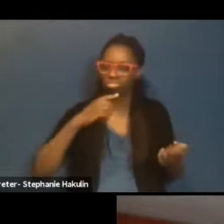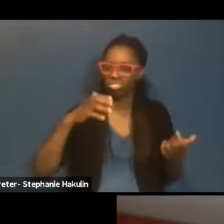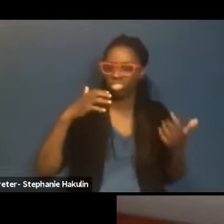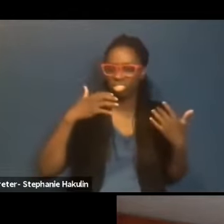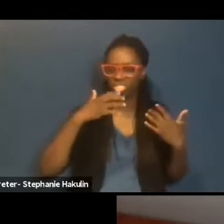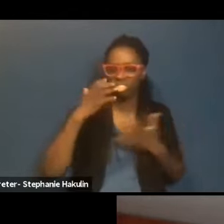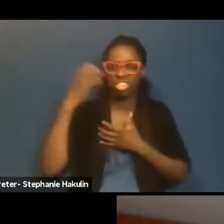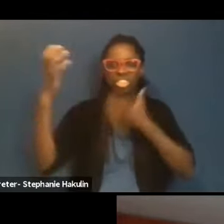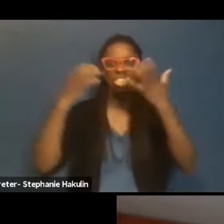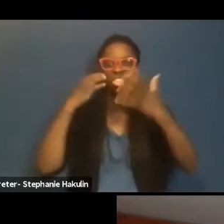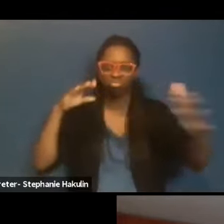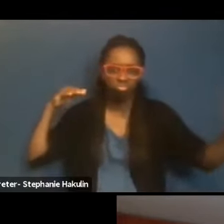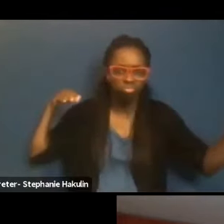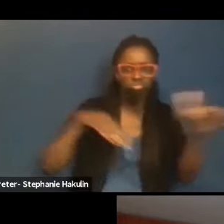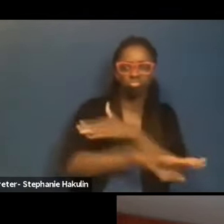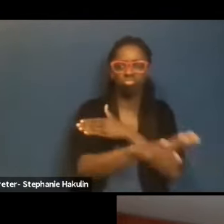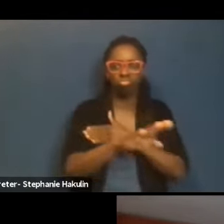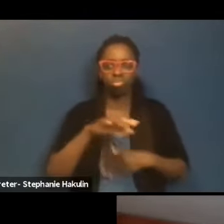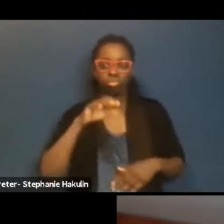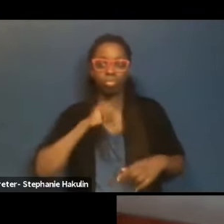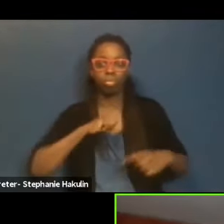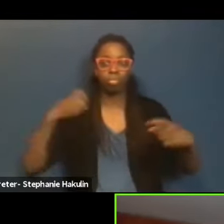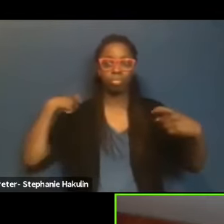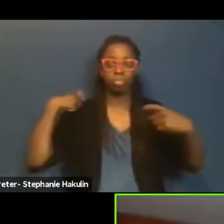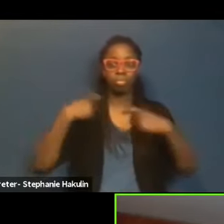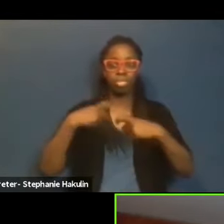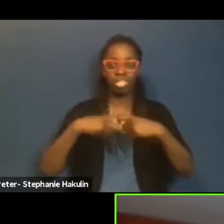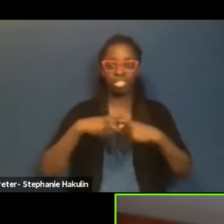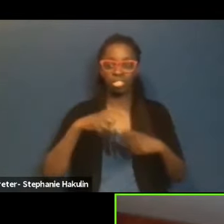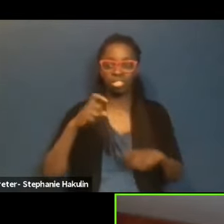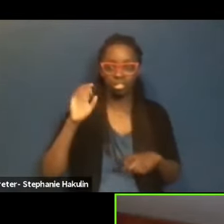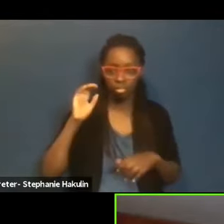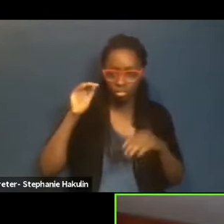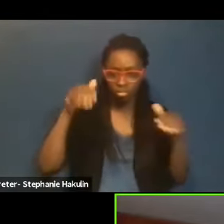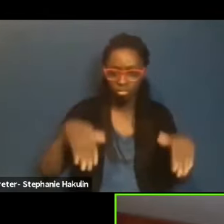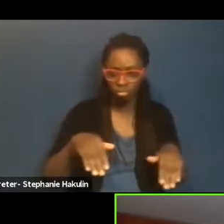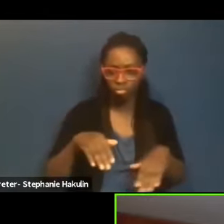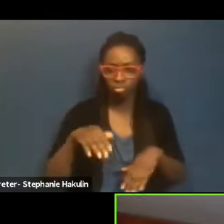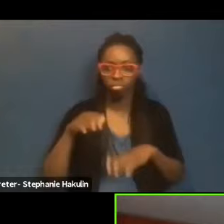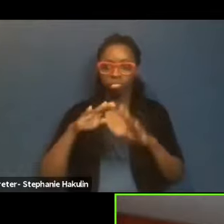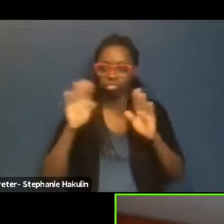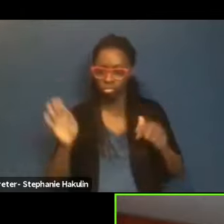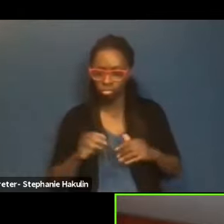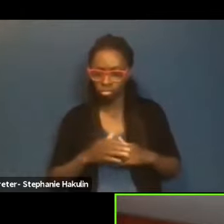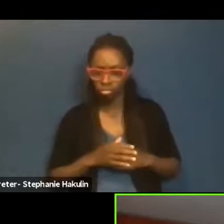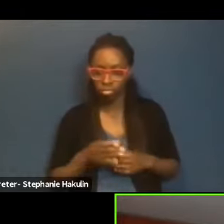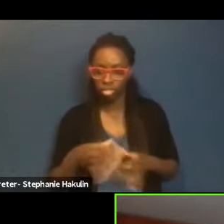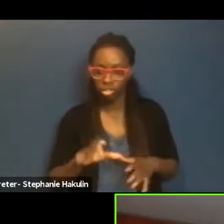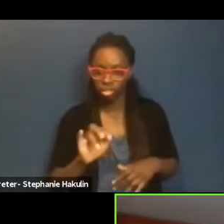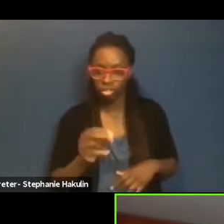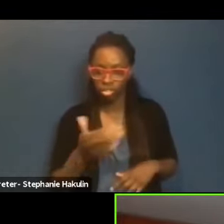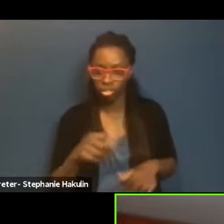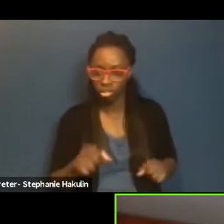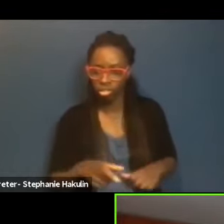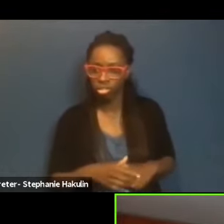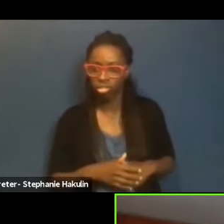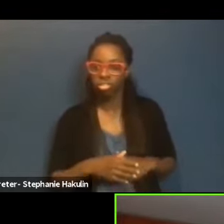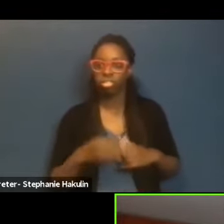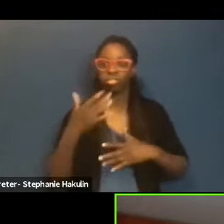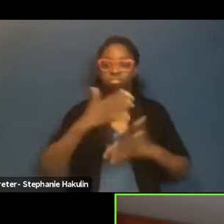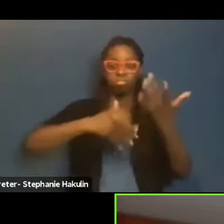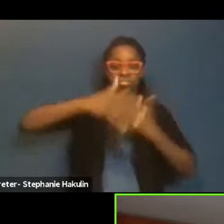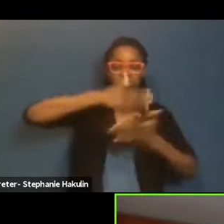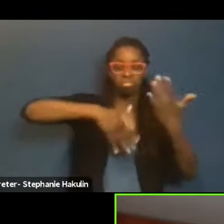mansion. Until the sun sets, until the tear gas is unleashed, until the smoldering canisters are thrown back in defiance. Nos quitaron tanto